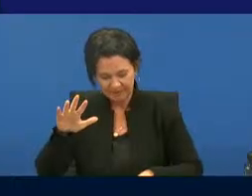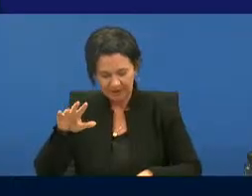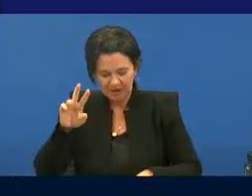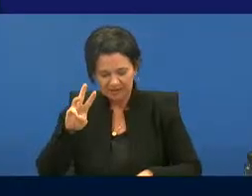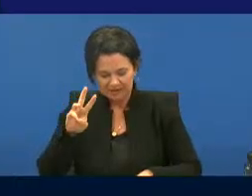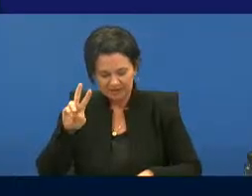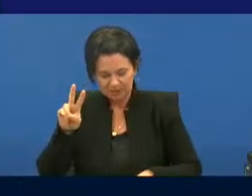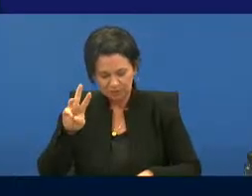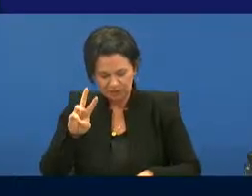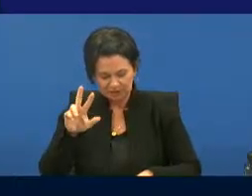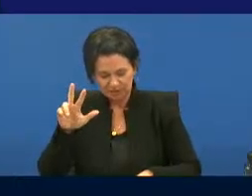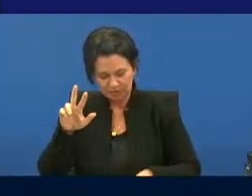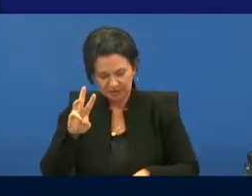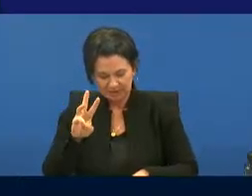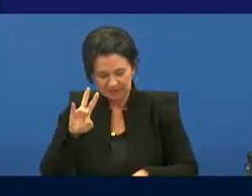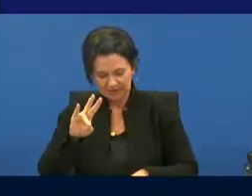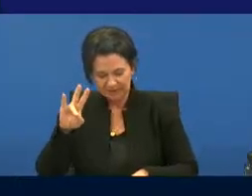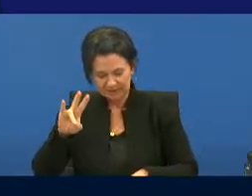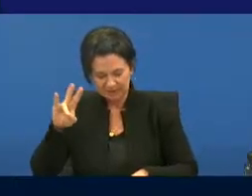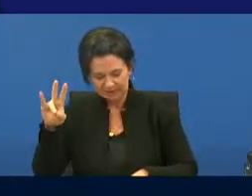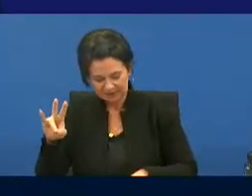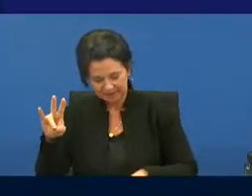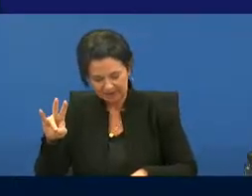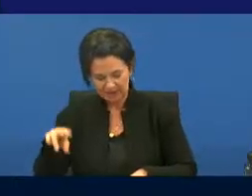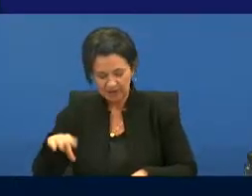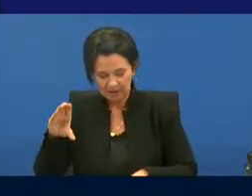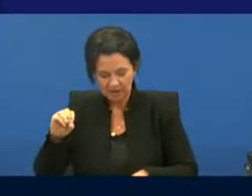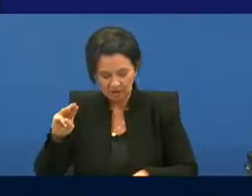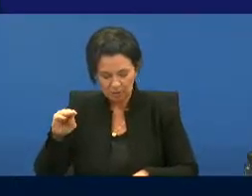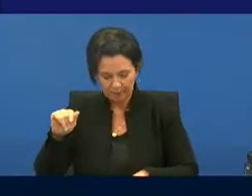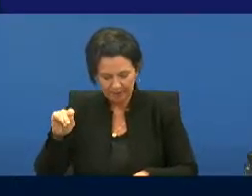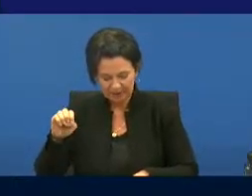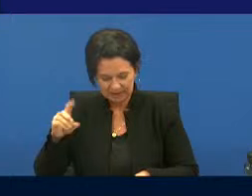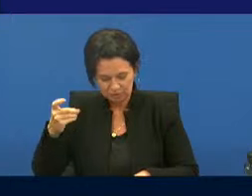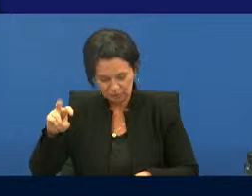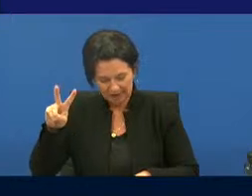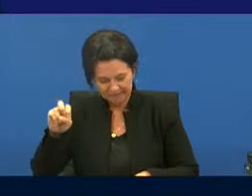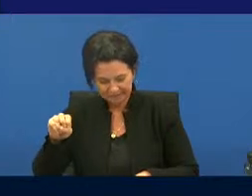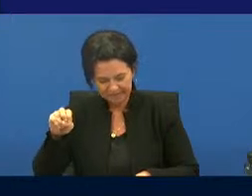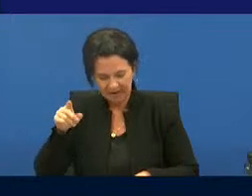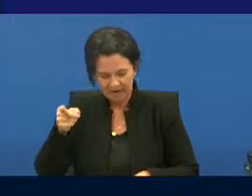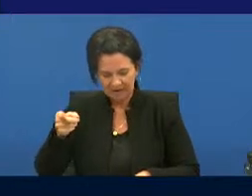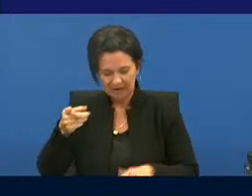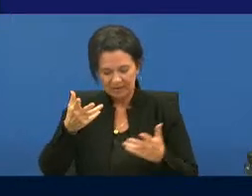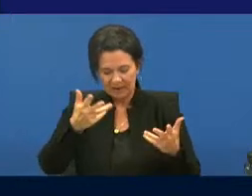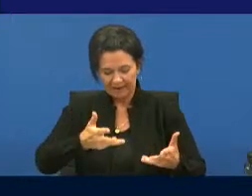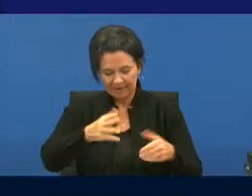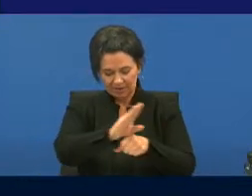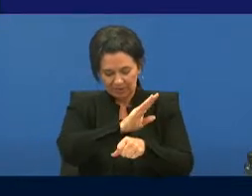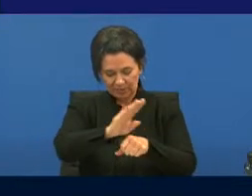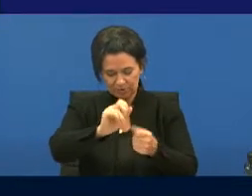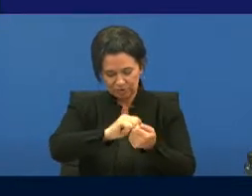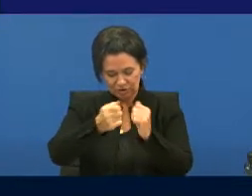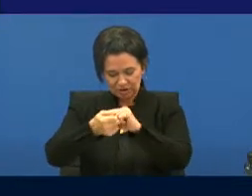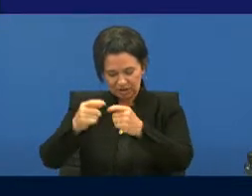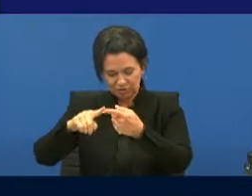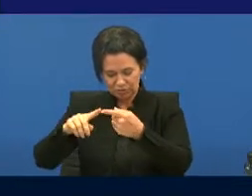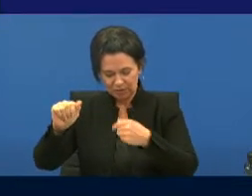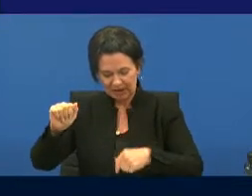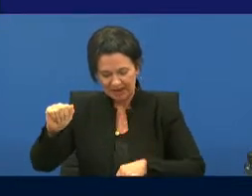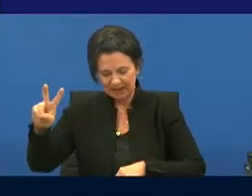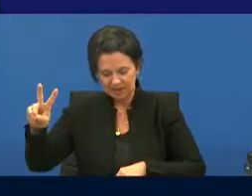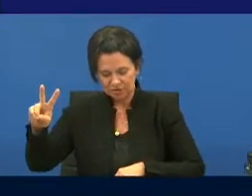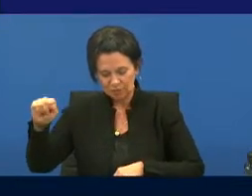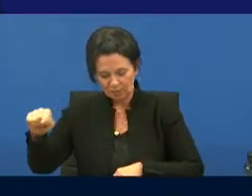to single-family residential A2.7, located on the north side of Comey Drive, east of Plank Road, Council District